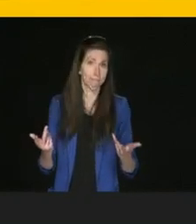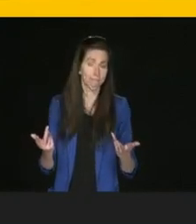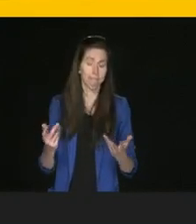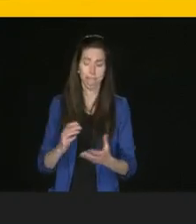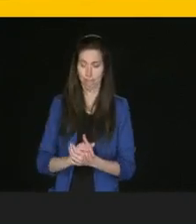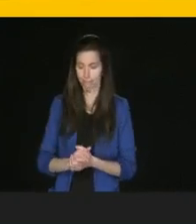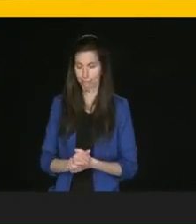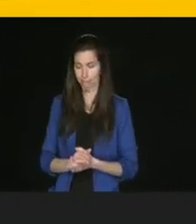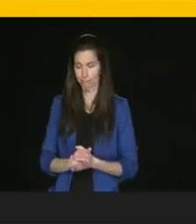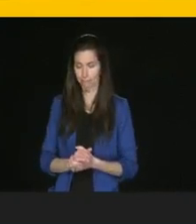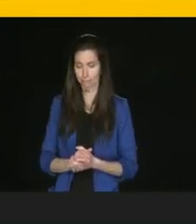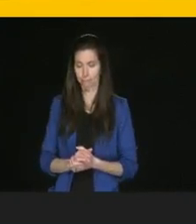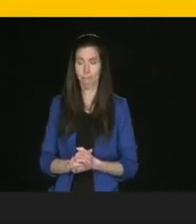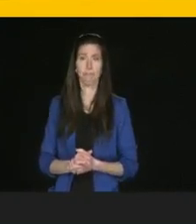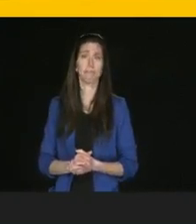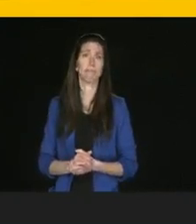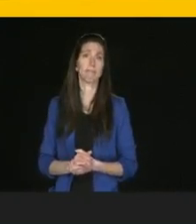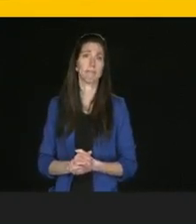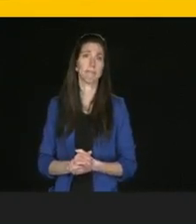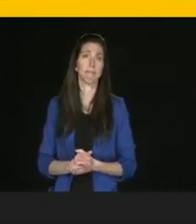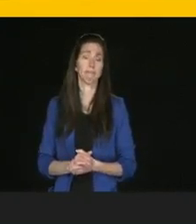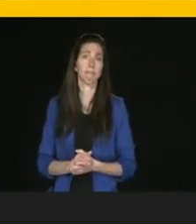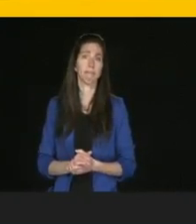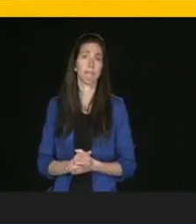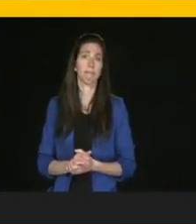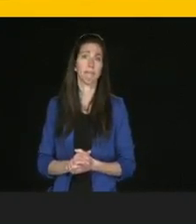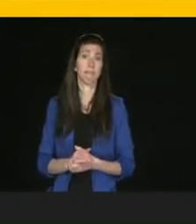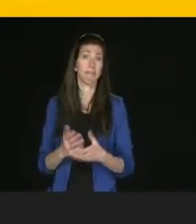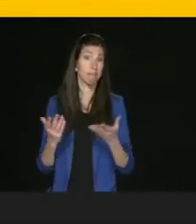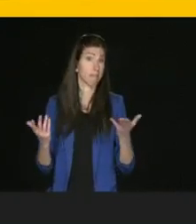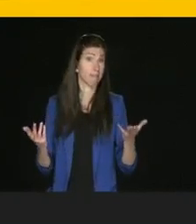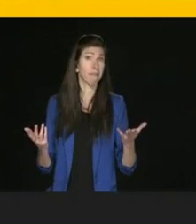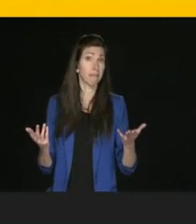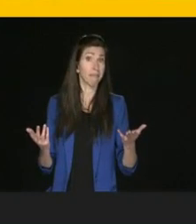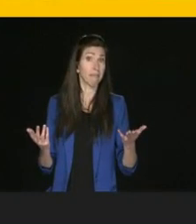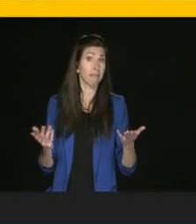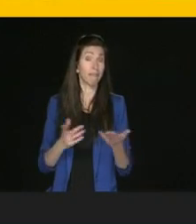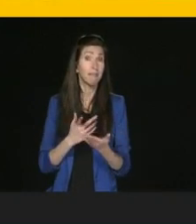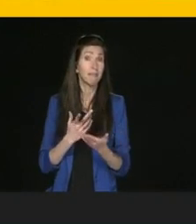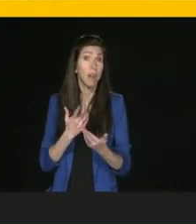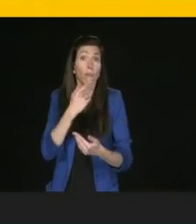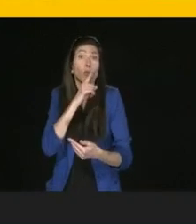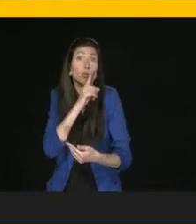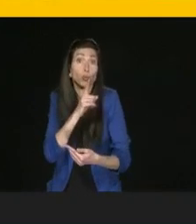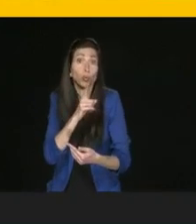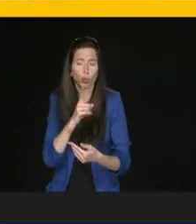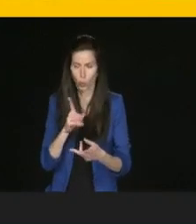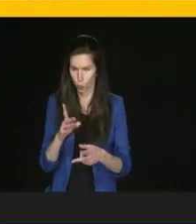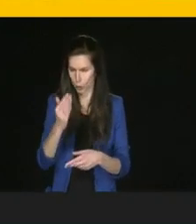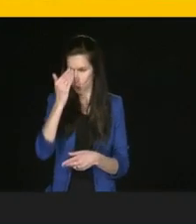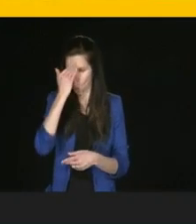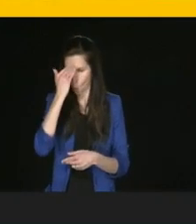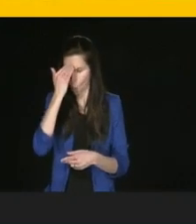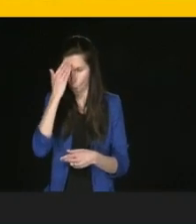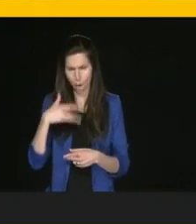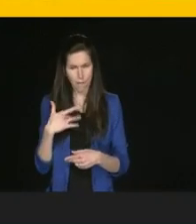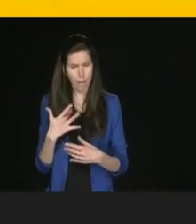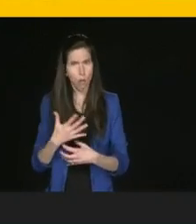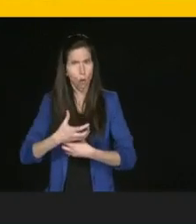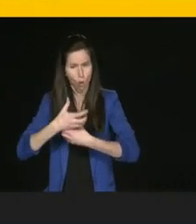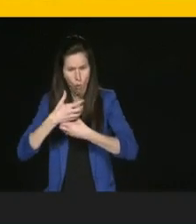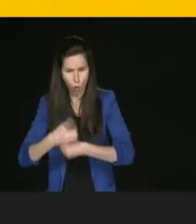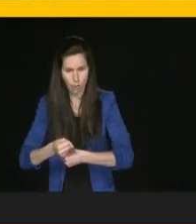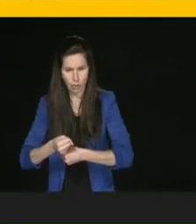we can only know when we've reached a peak once we start seeing the downward trend.